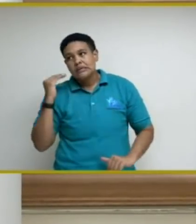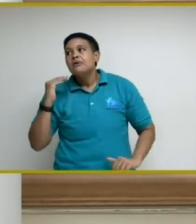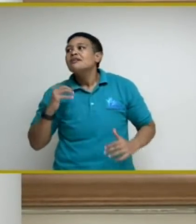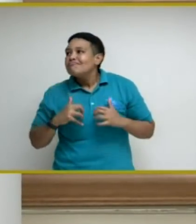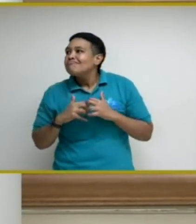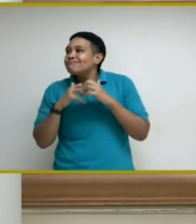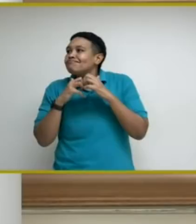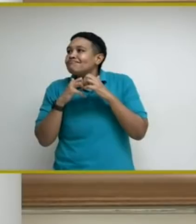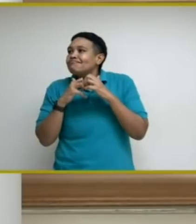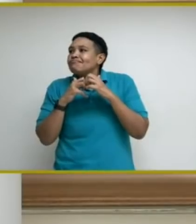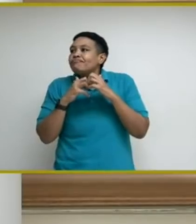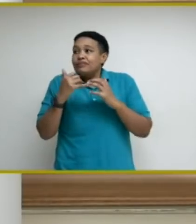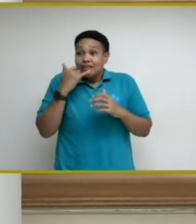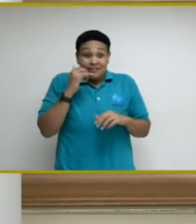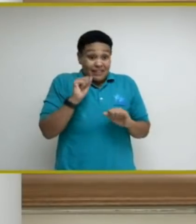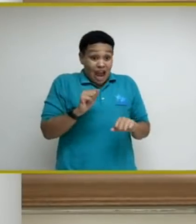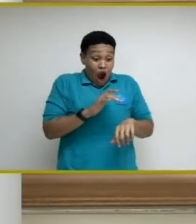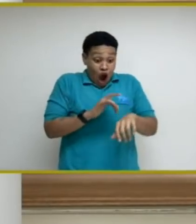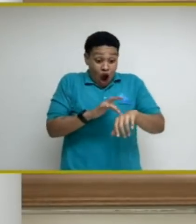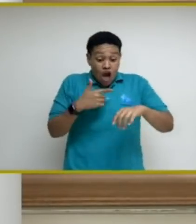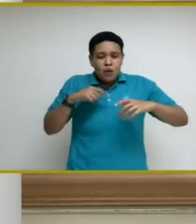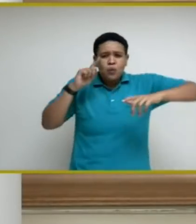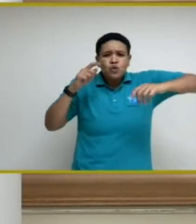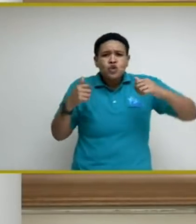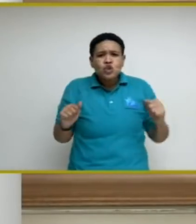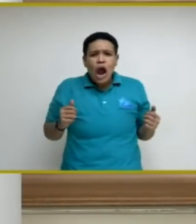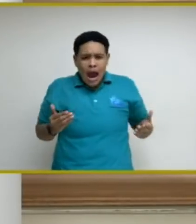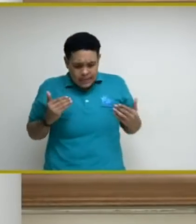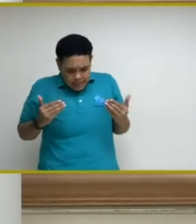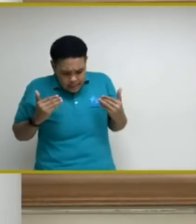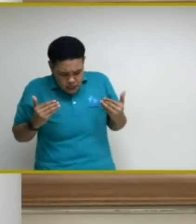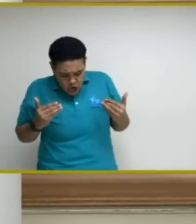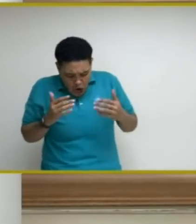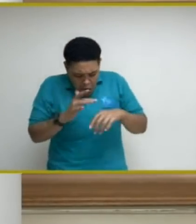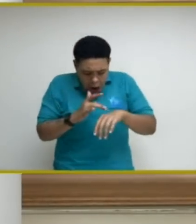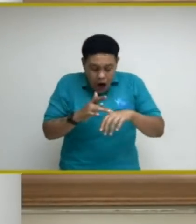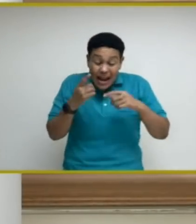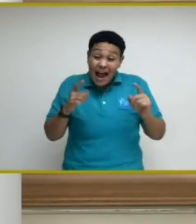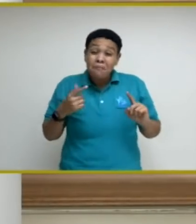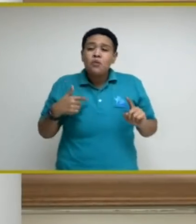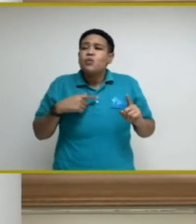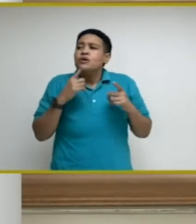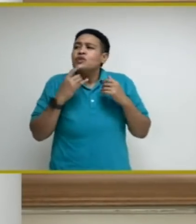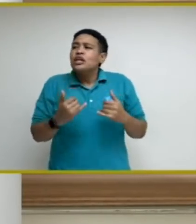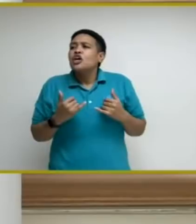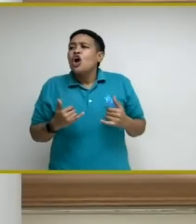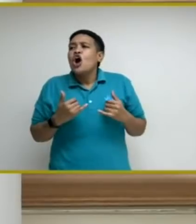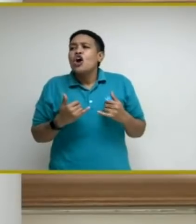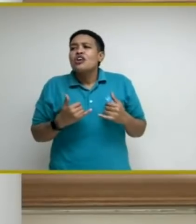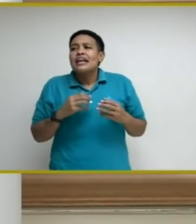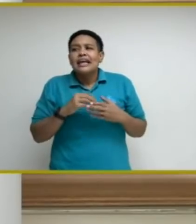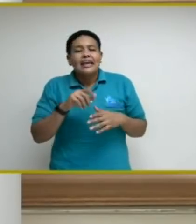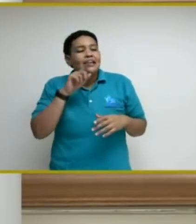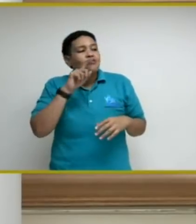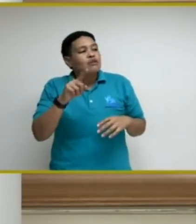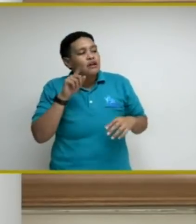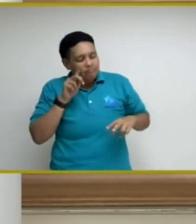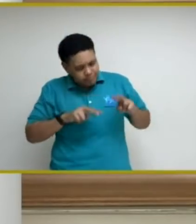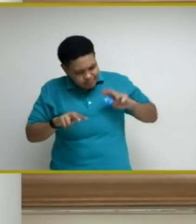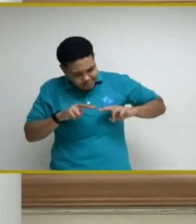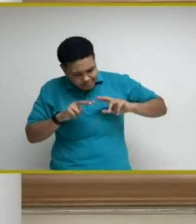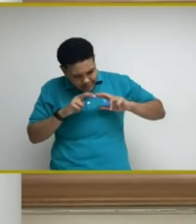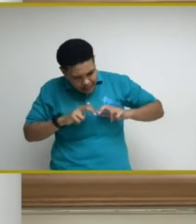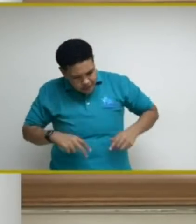If it can be earlier, we will certainly do so. We are currently in the exploratory mode.